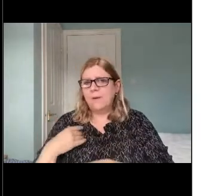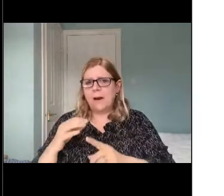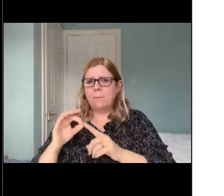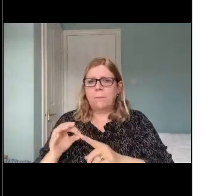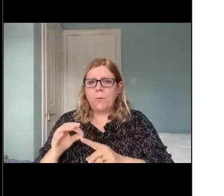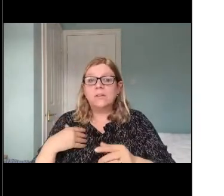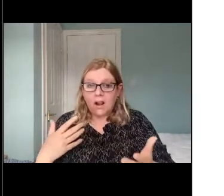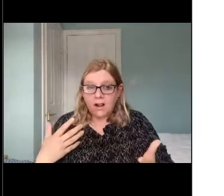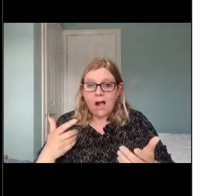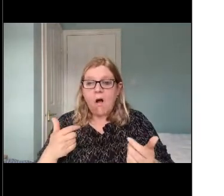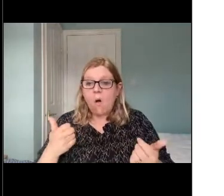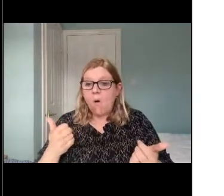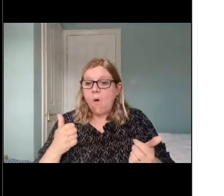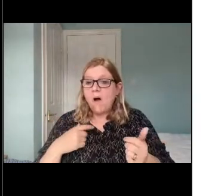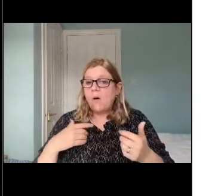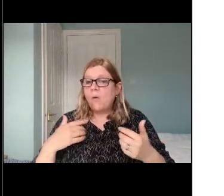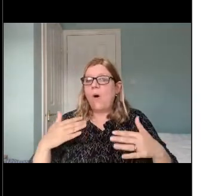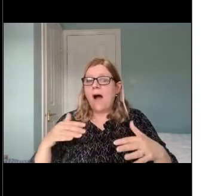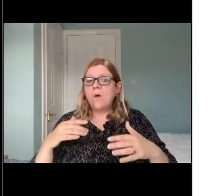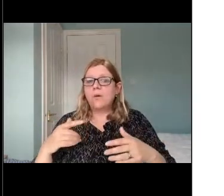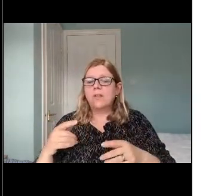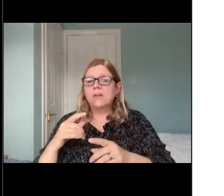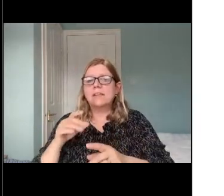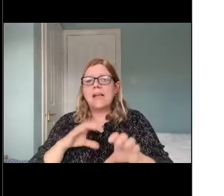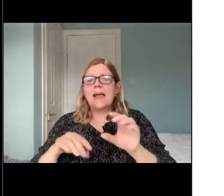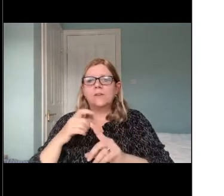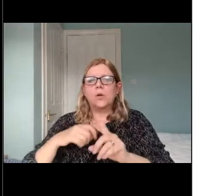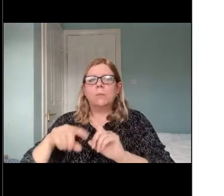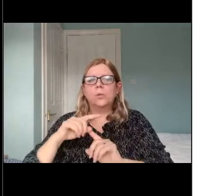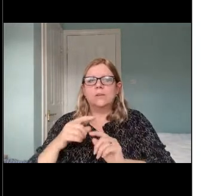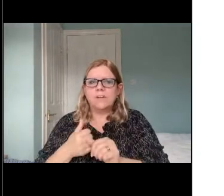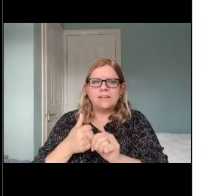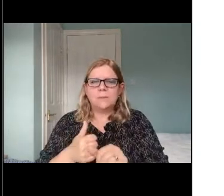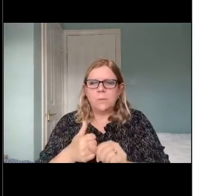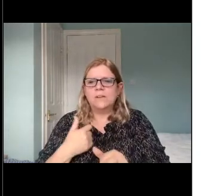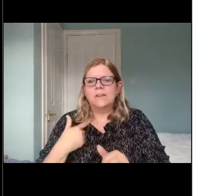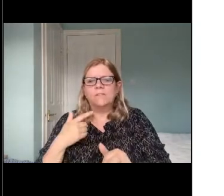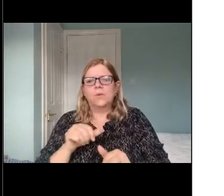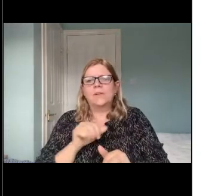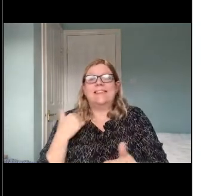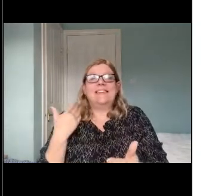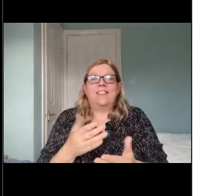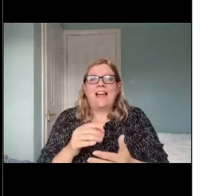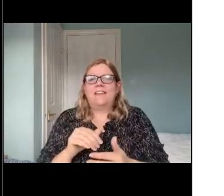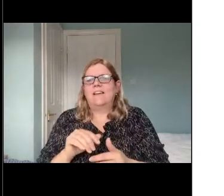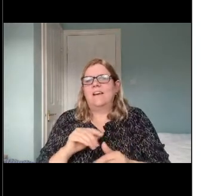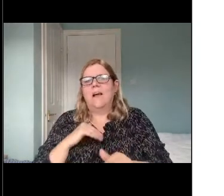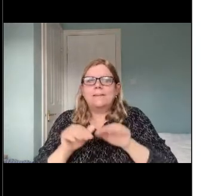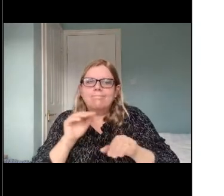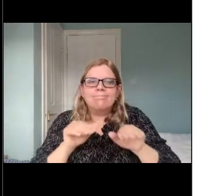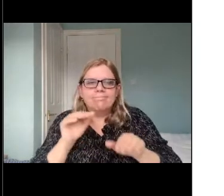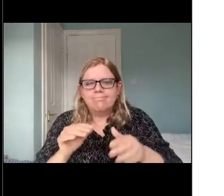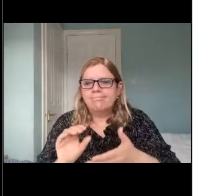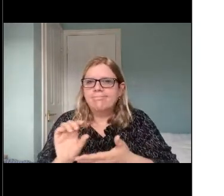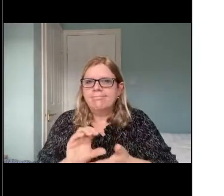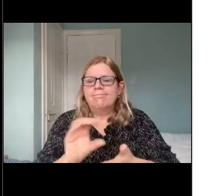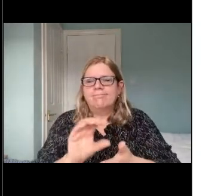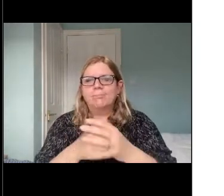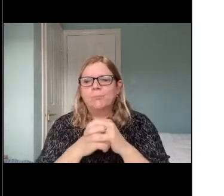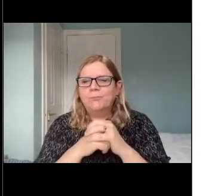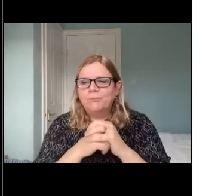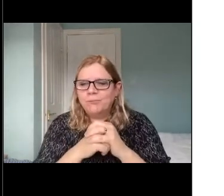any possibility of funding to continue with this, and put a proposal in. And then the science community really backed